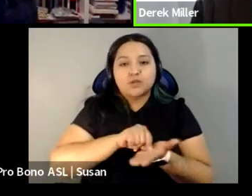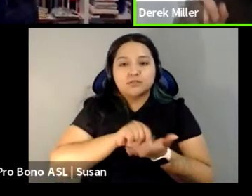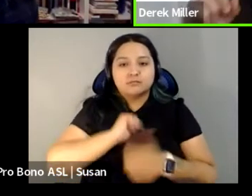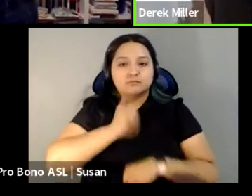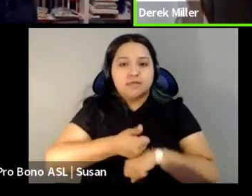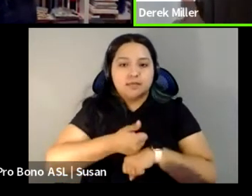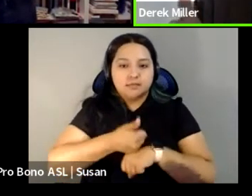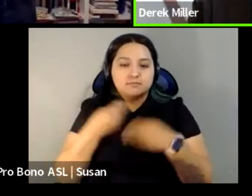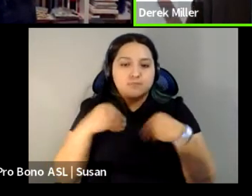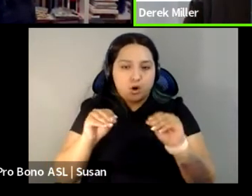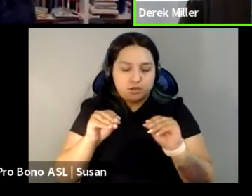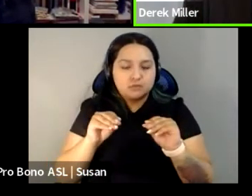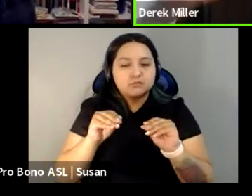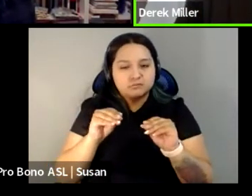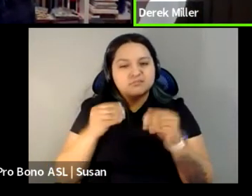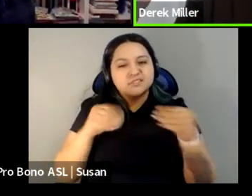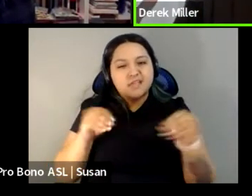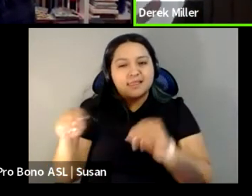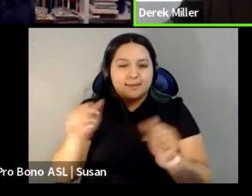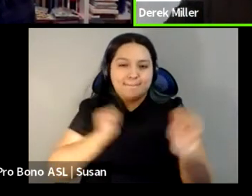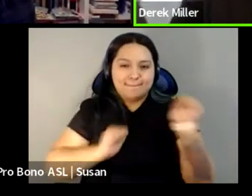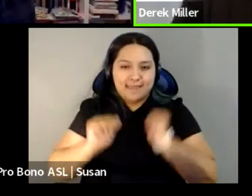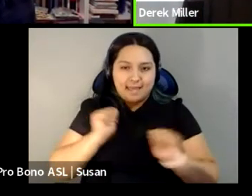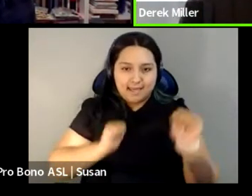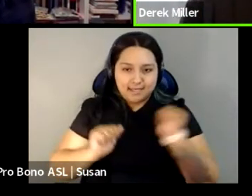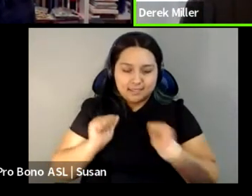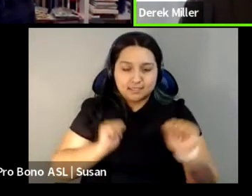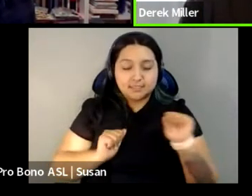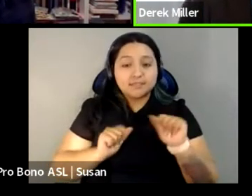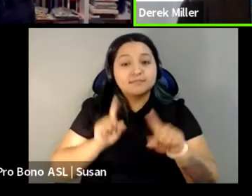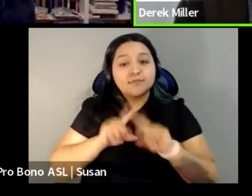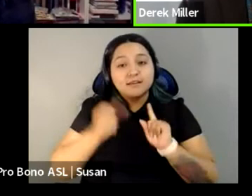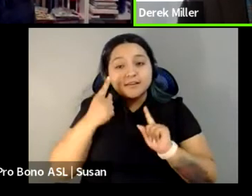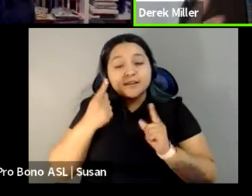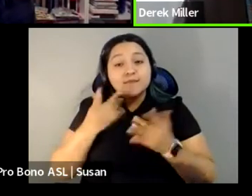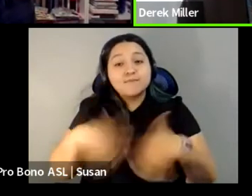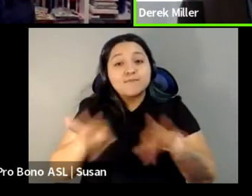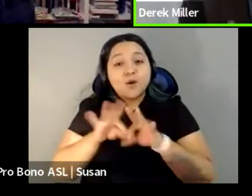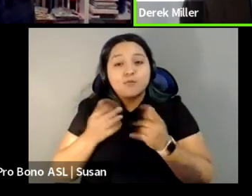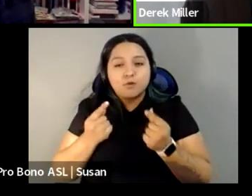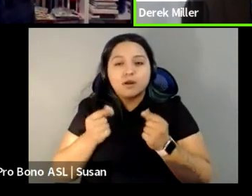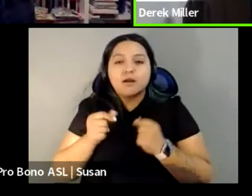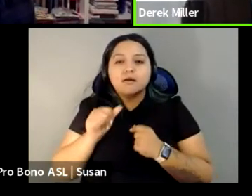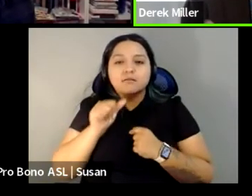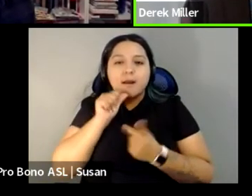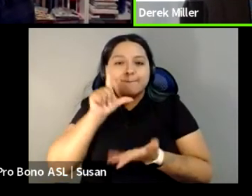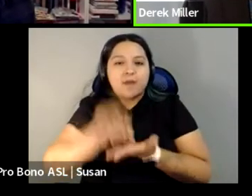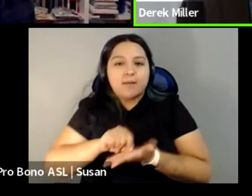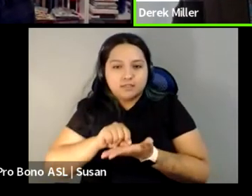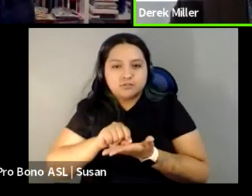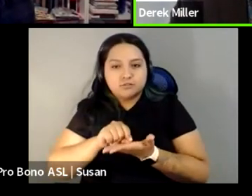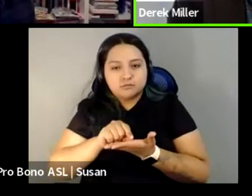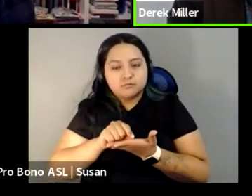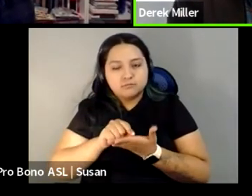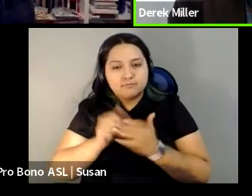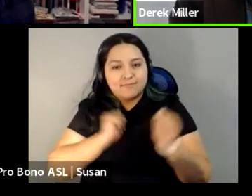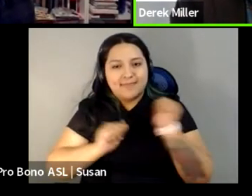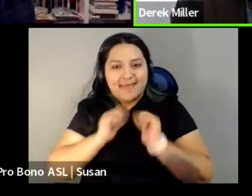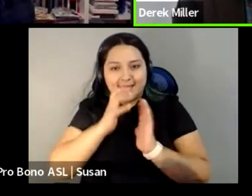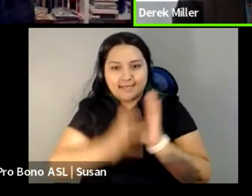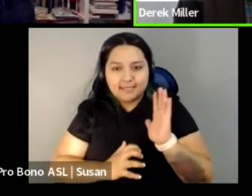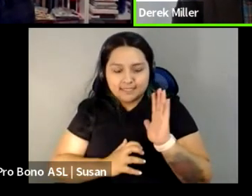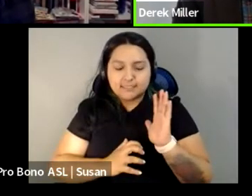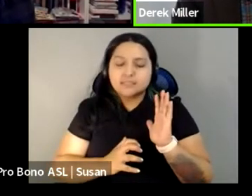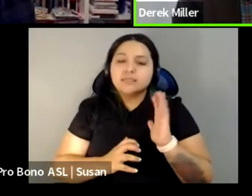of plays, but even more importantly, a massive market in unpublished plays. And one of the many things this chapter works through, this is a